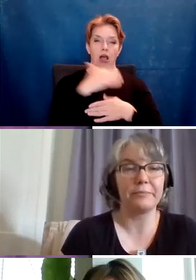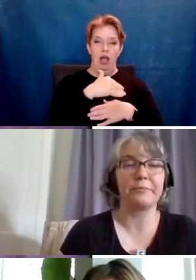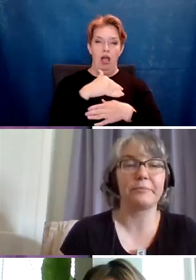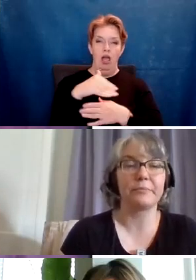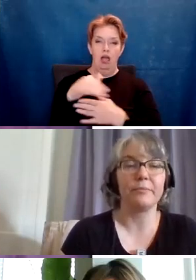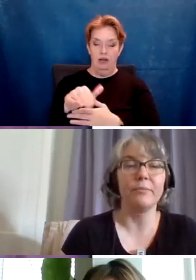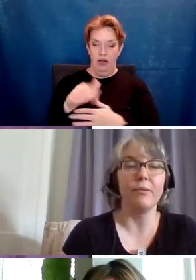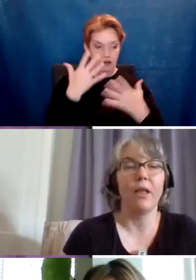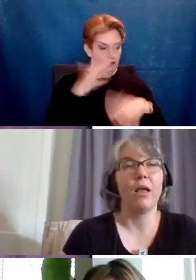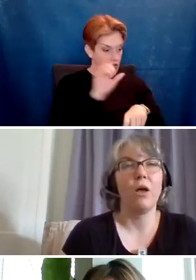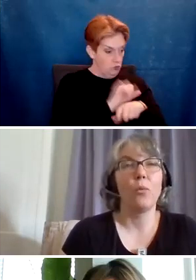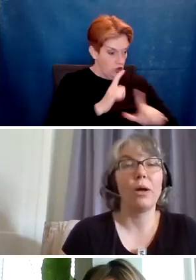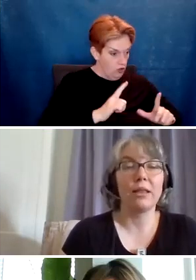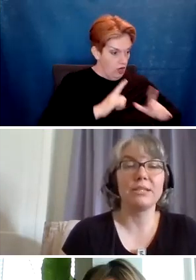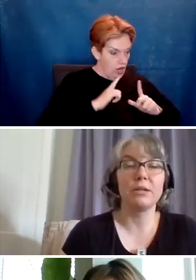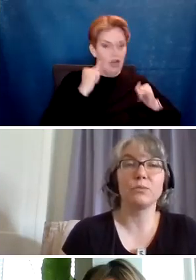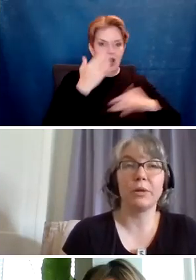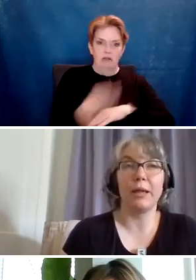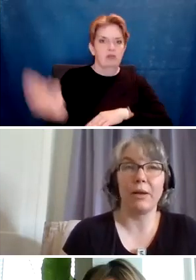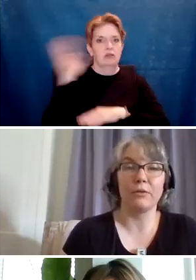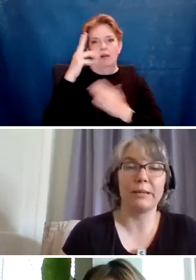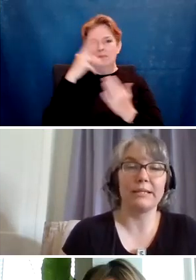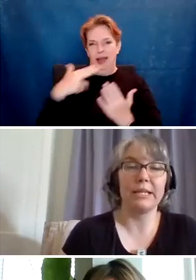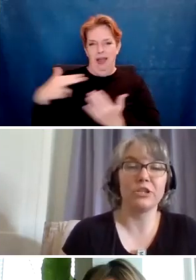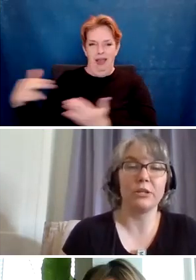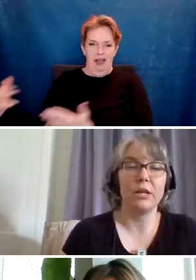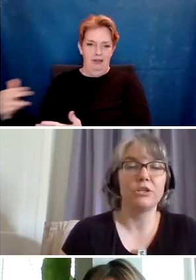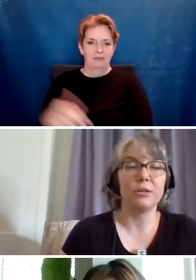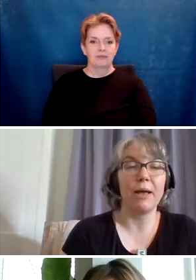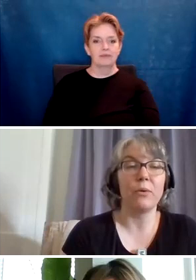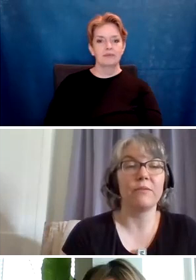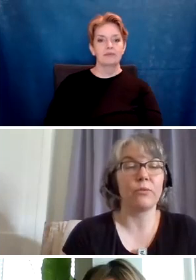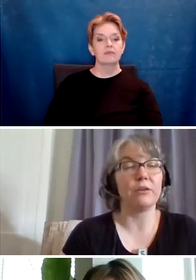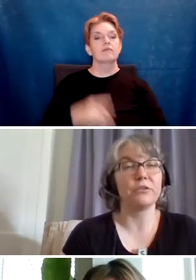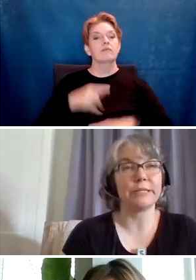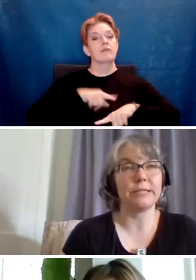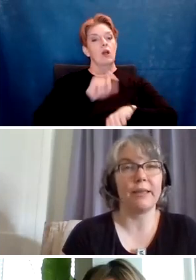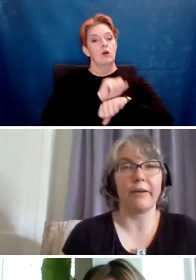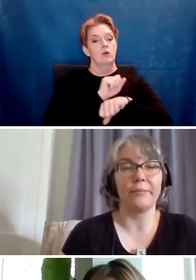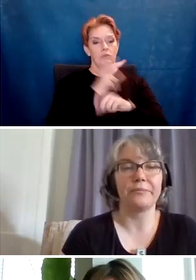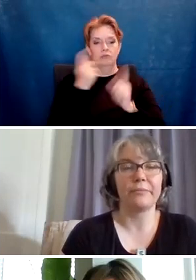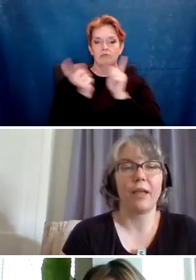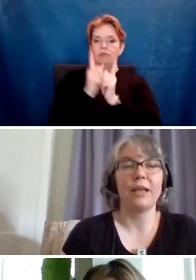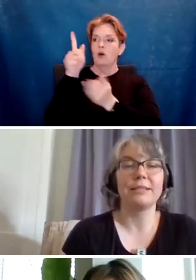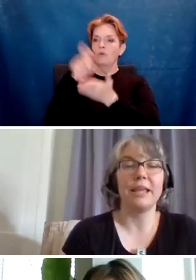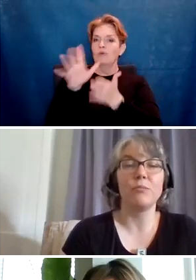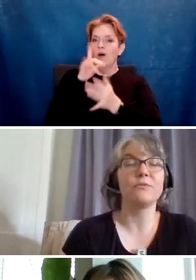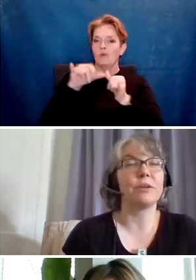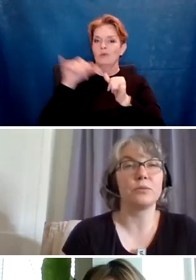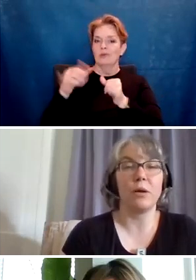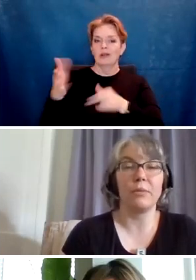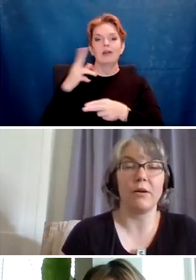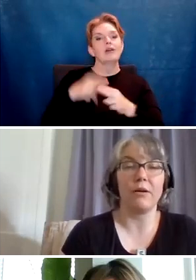day. While Clementine was working at Melrose Plantation, she met one of the writers who was staying there. His name